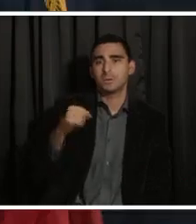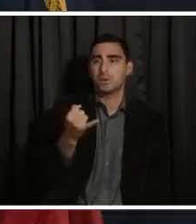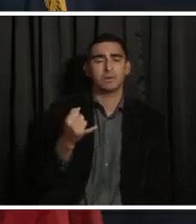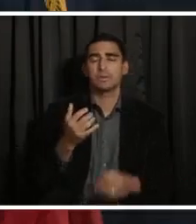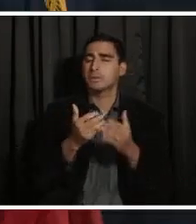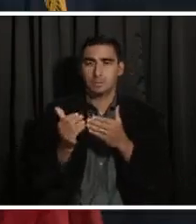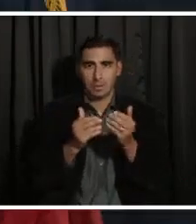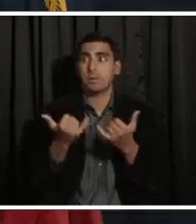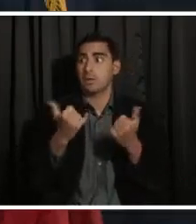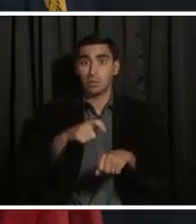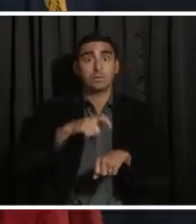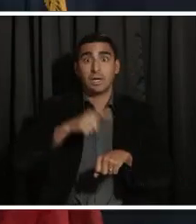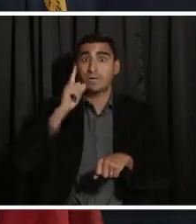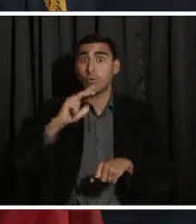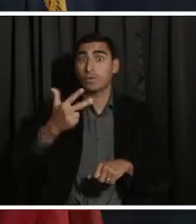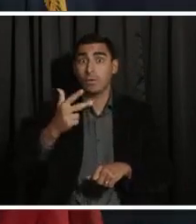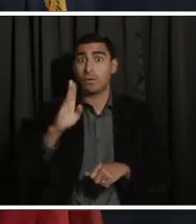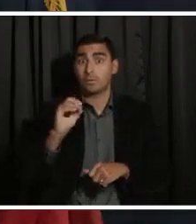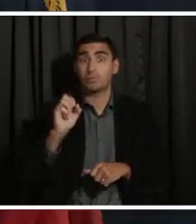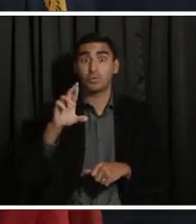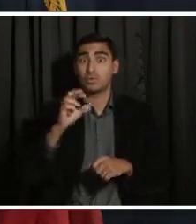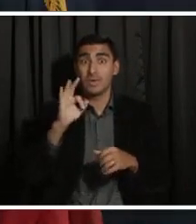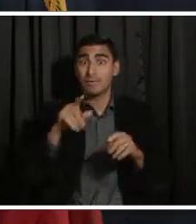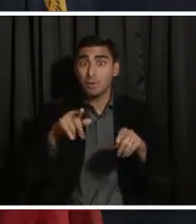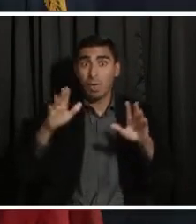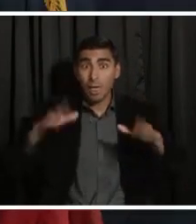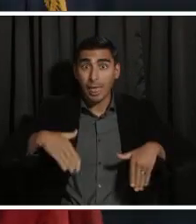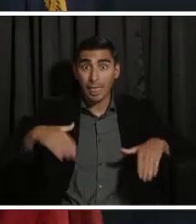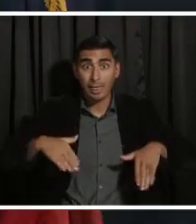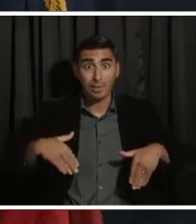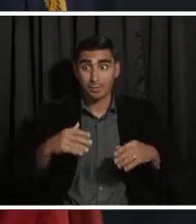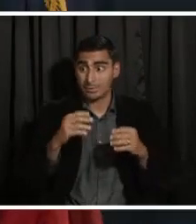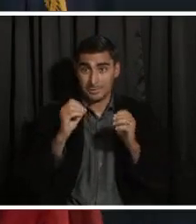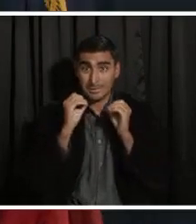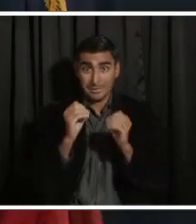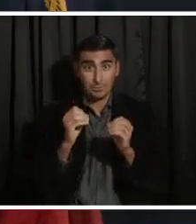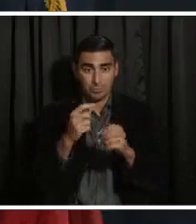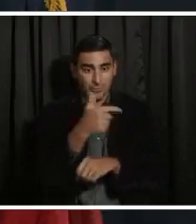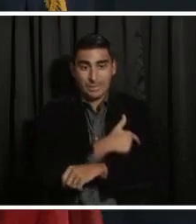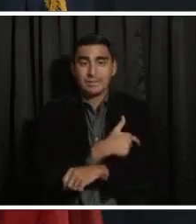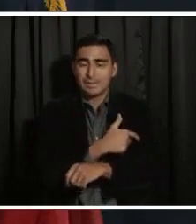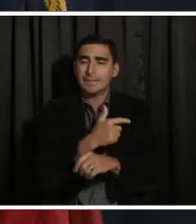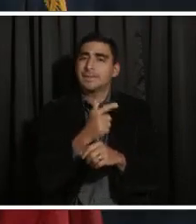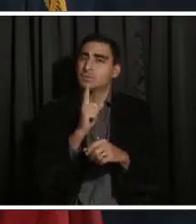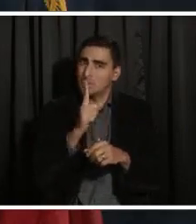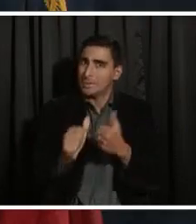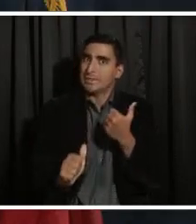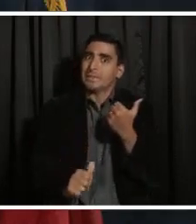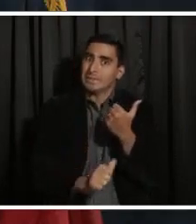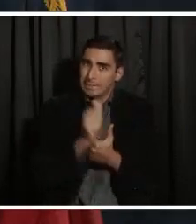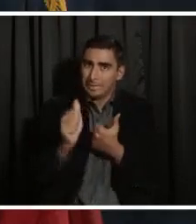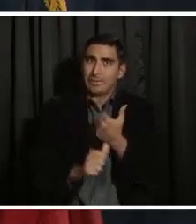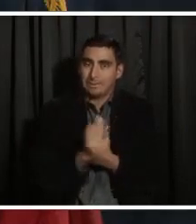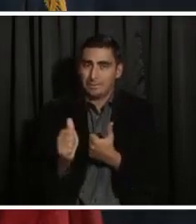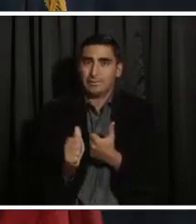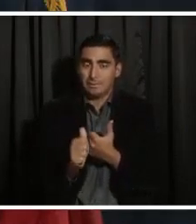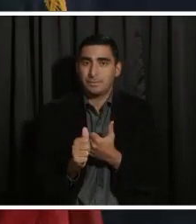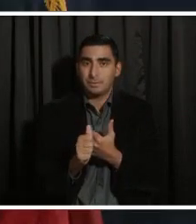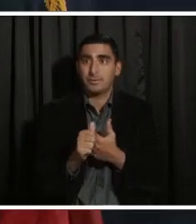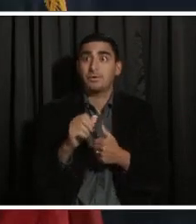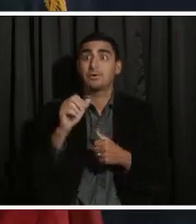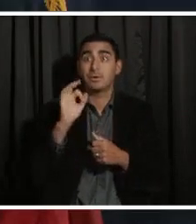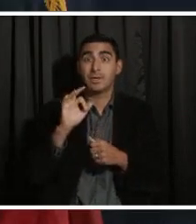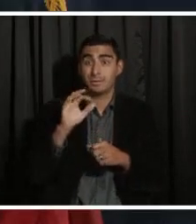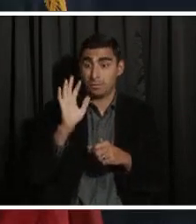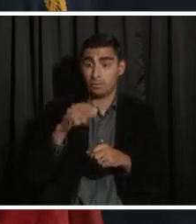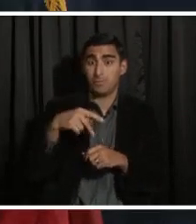If you haven't got any, you're facing a really big threat right now, and I encourage you to get vaccinated. But if you got Pfizer or Moderna 6 months or